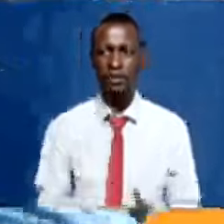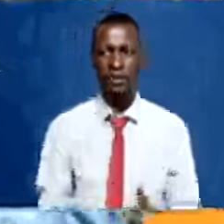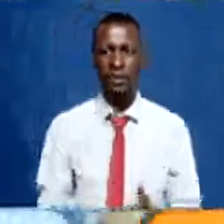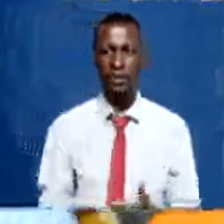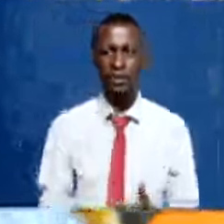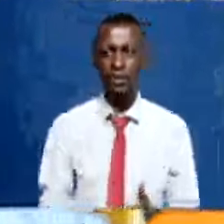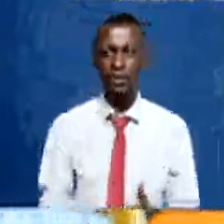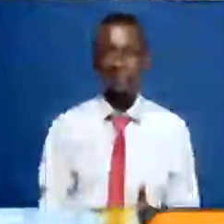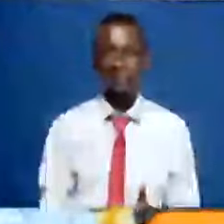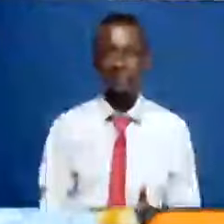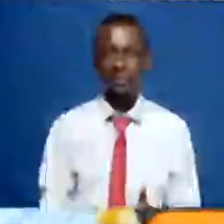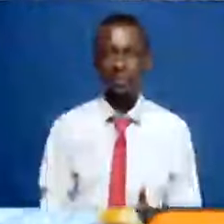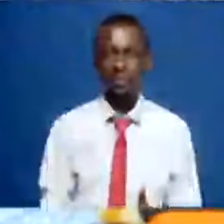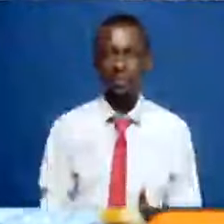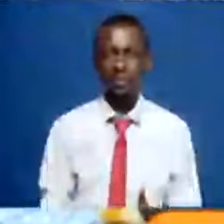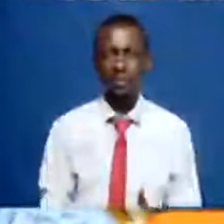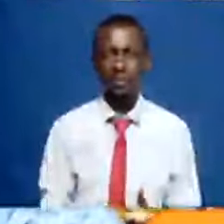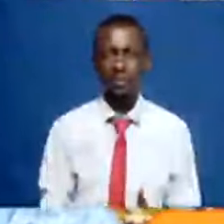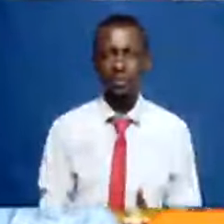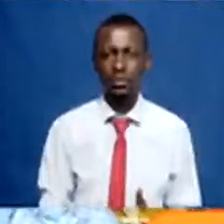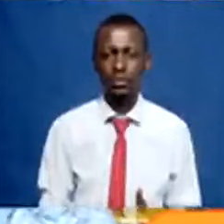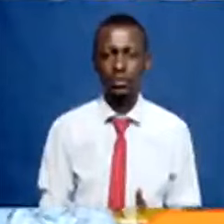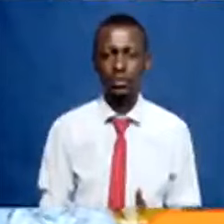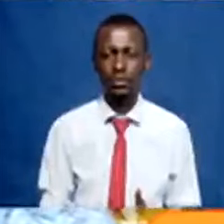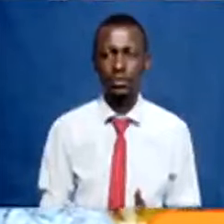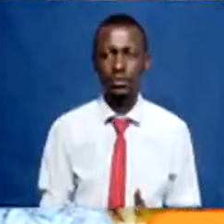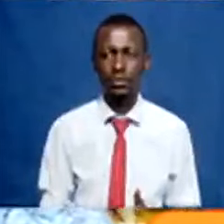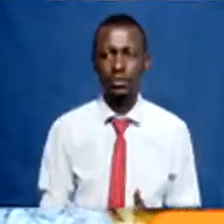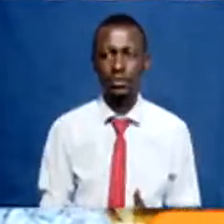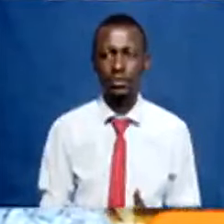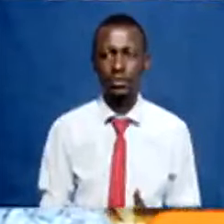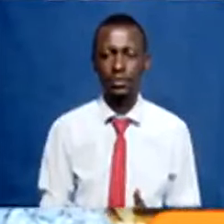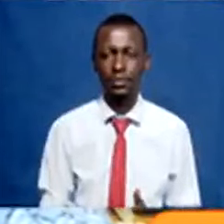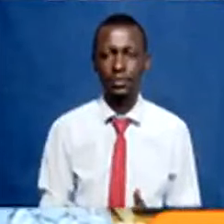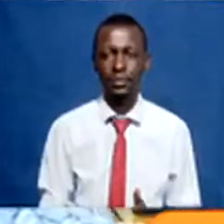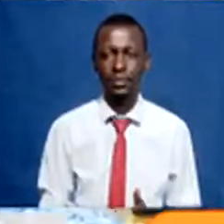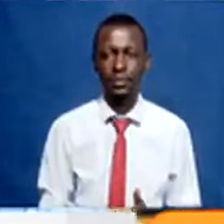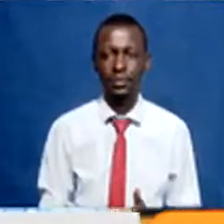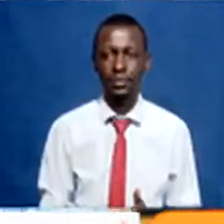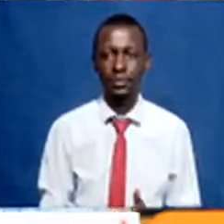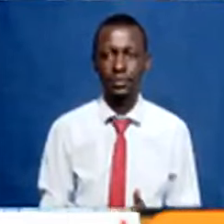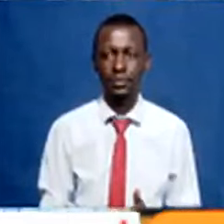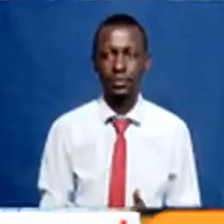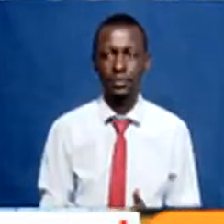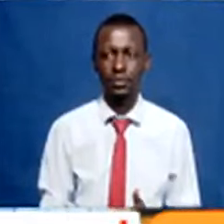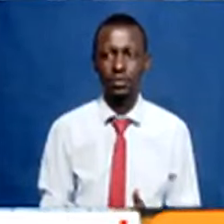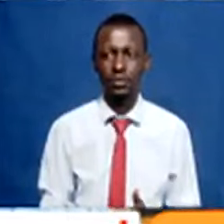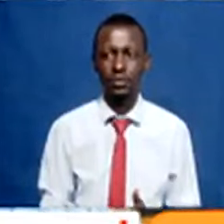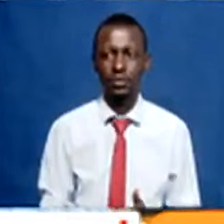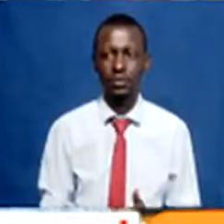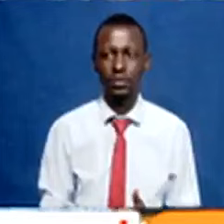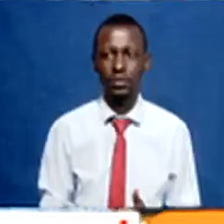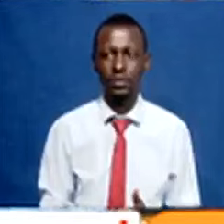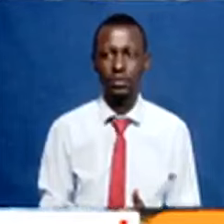And for me, speculative procedure. If we get the stamped copy that you received this letter 2 days ago, I'll persuade my